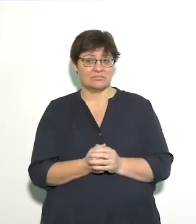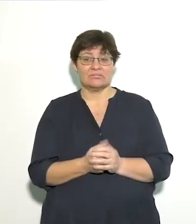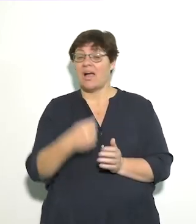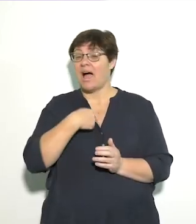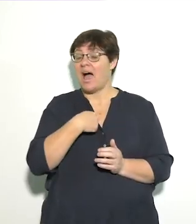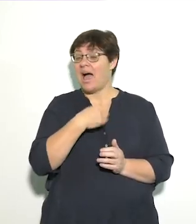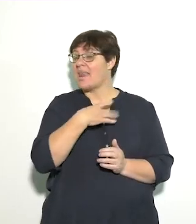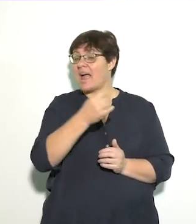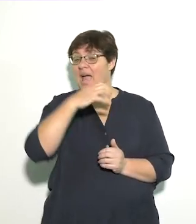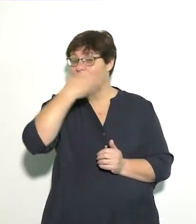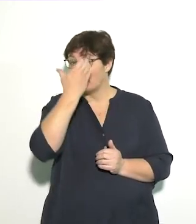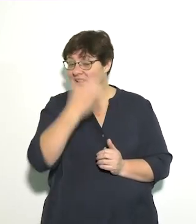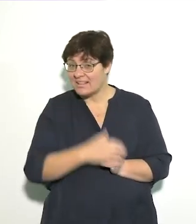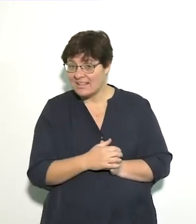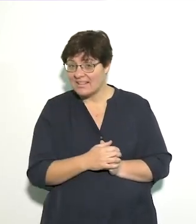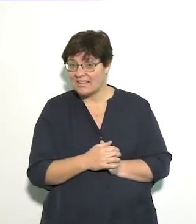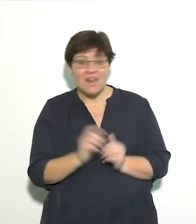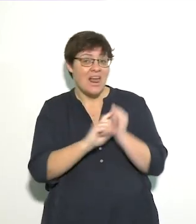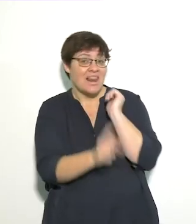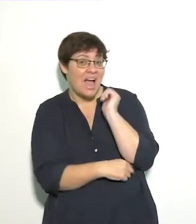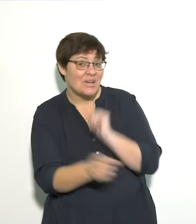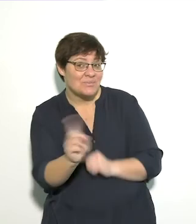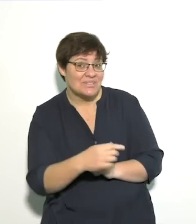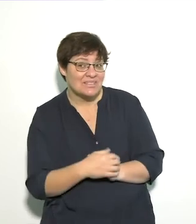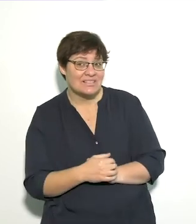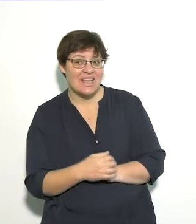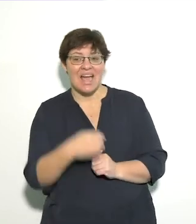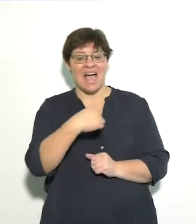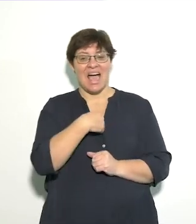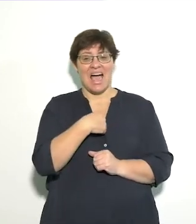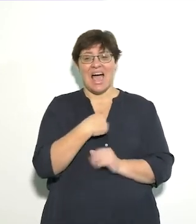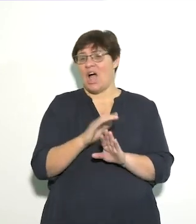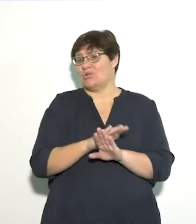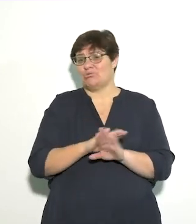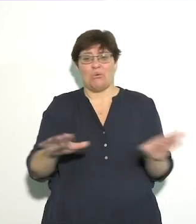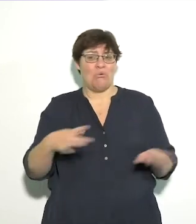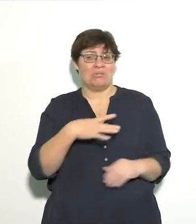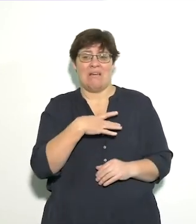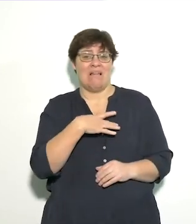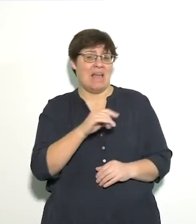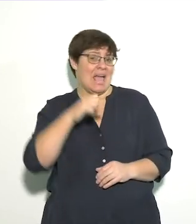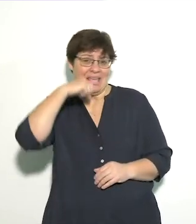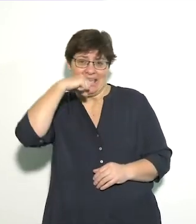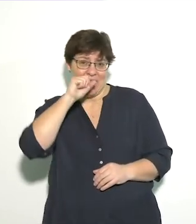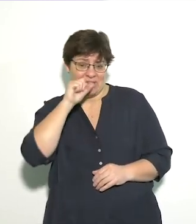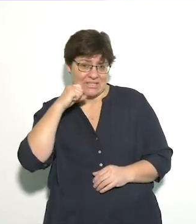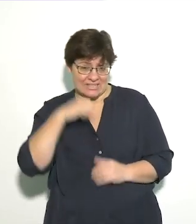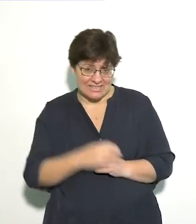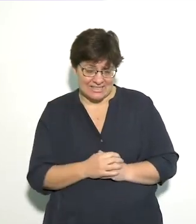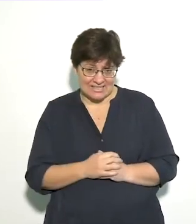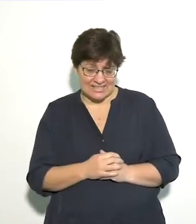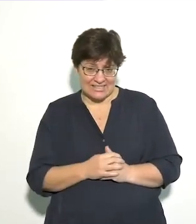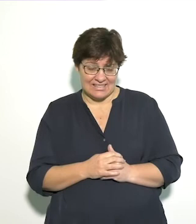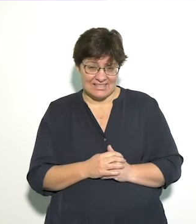And I like apples. And guess what the last one is? See if you can guess. Oh, I added a